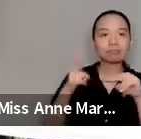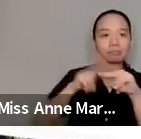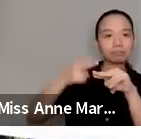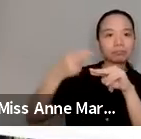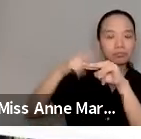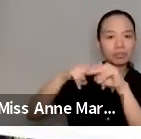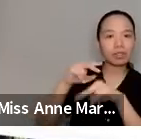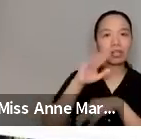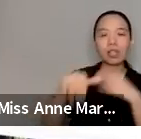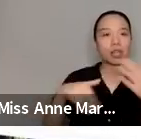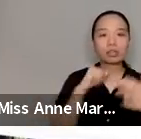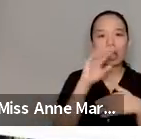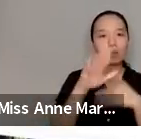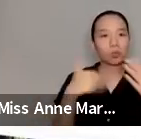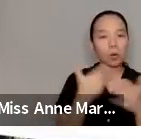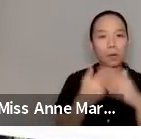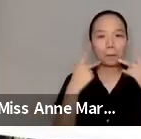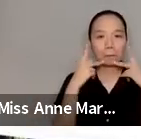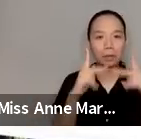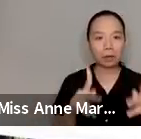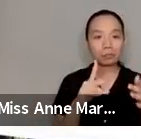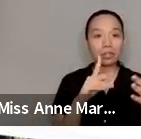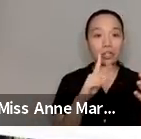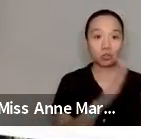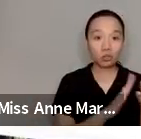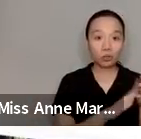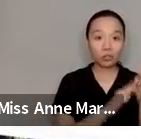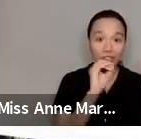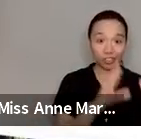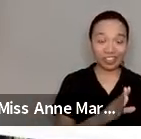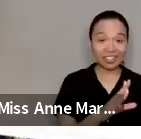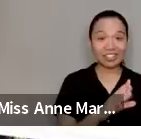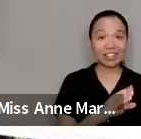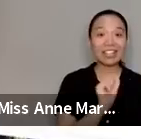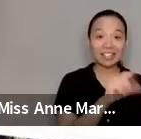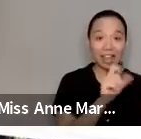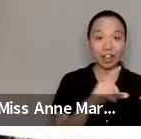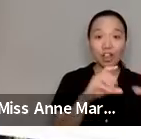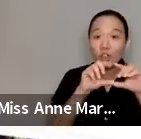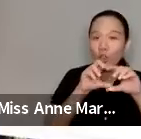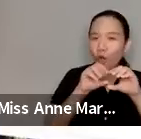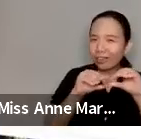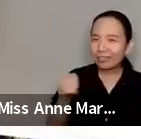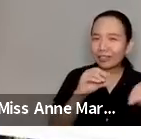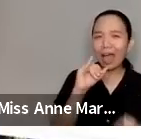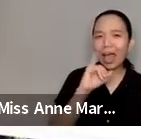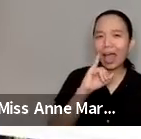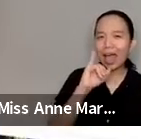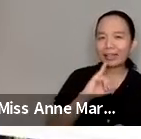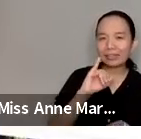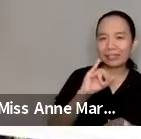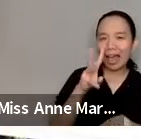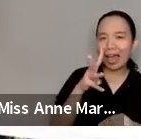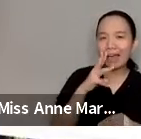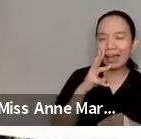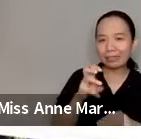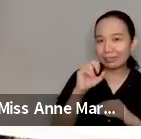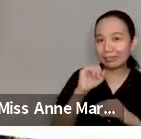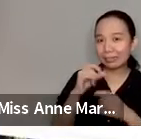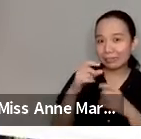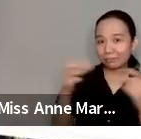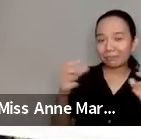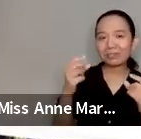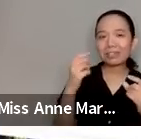all public school teachers sell longganisa or iced candy. While it's true that PISA test results and